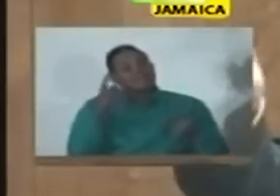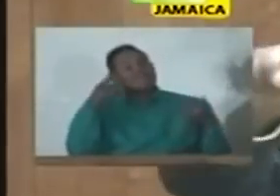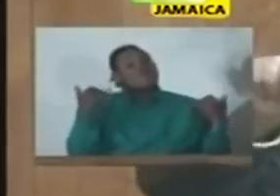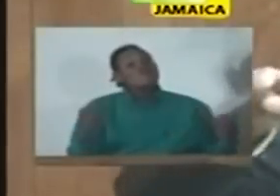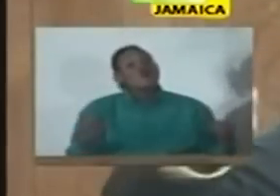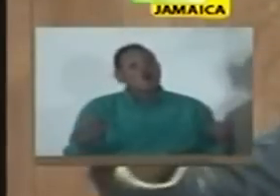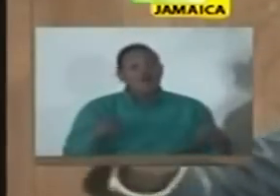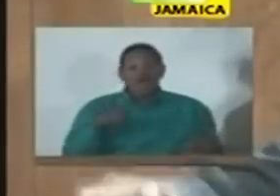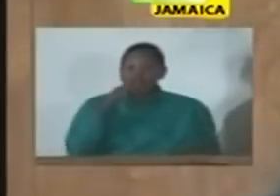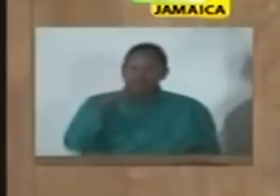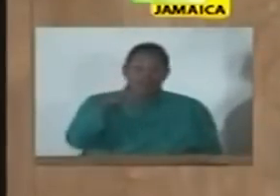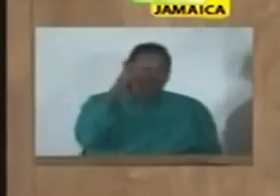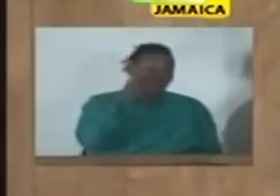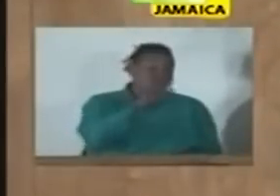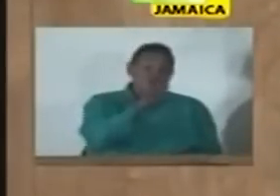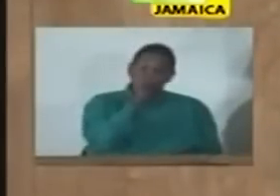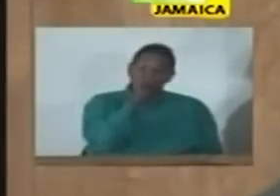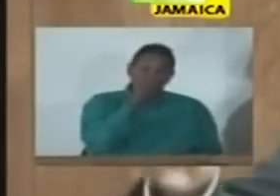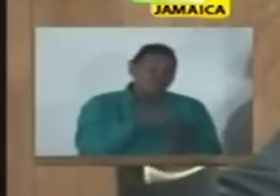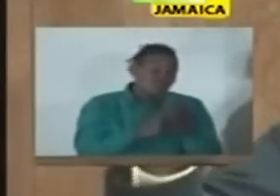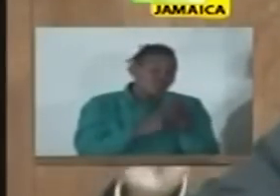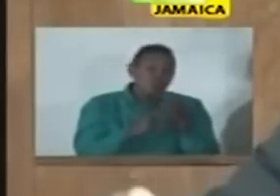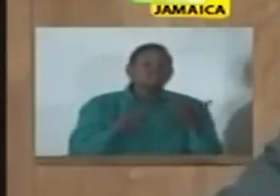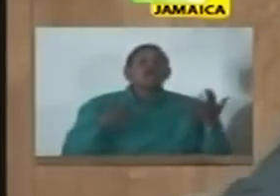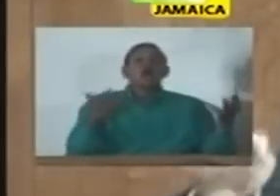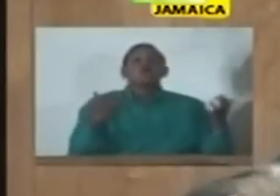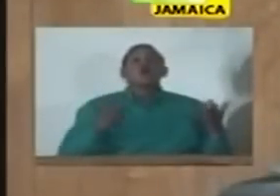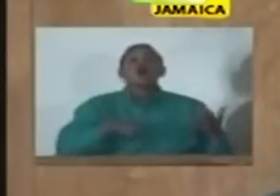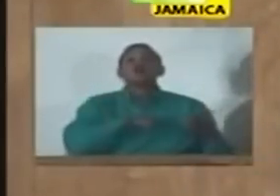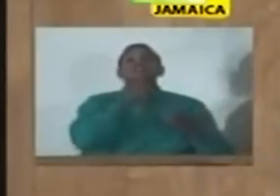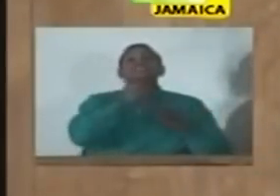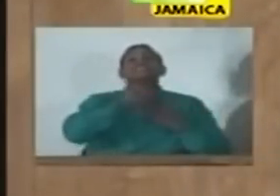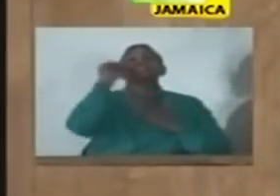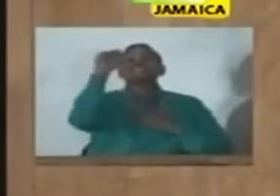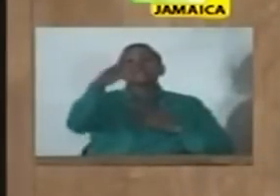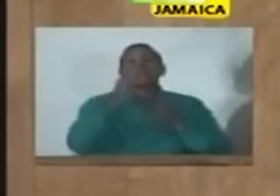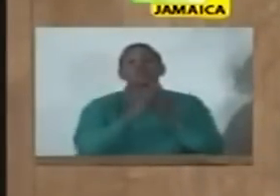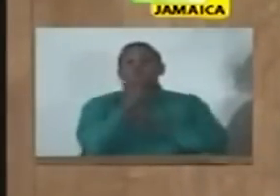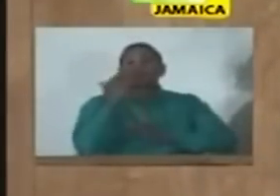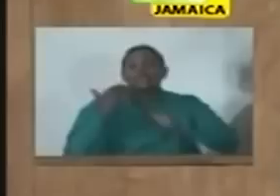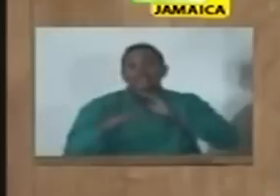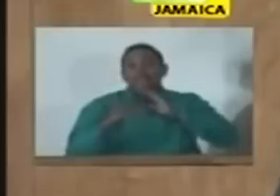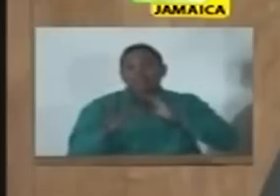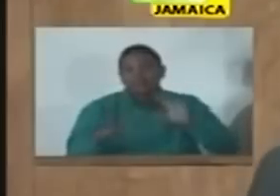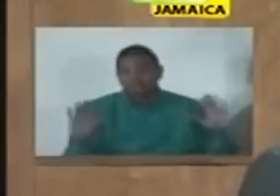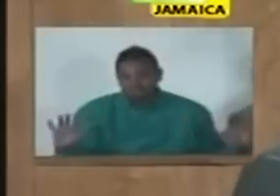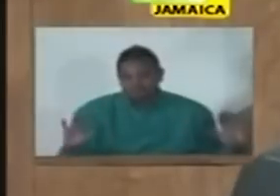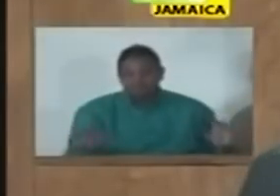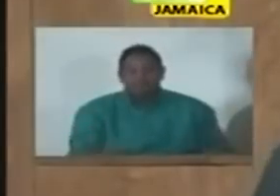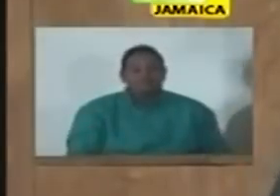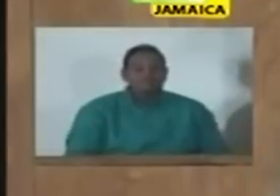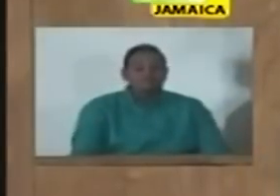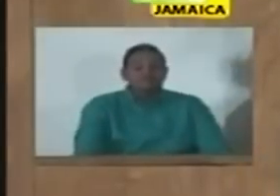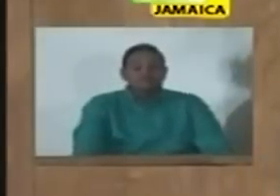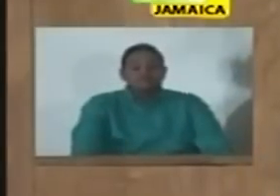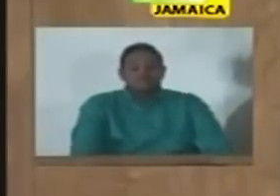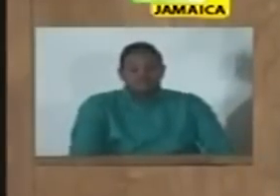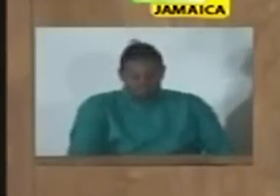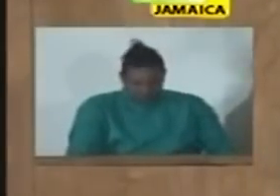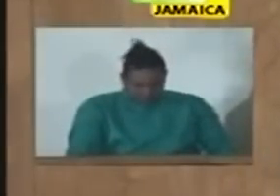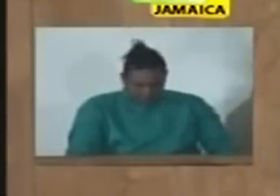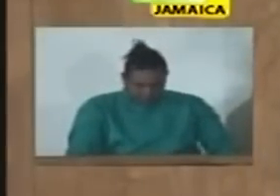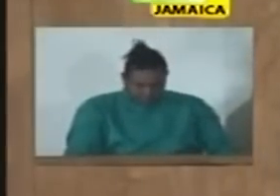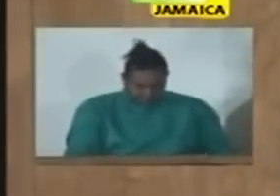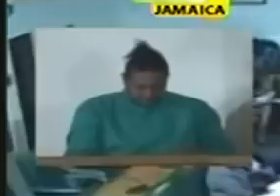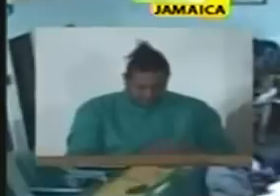I wasn't privy to your discussion, I want us to send it electronically. So that,